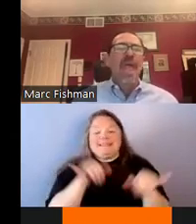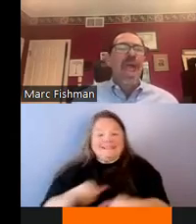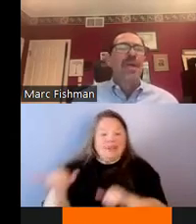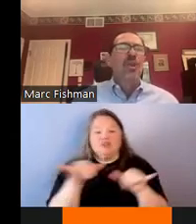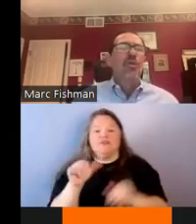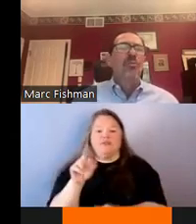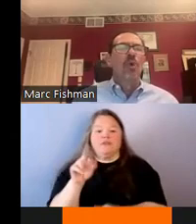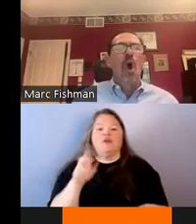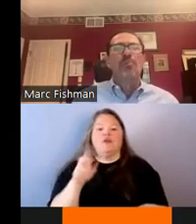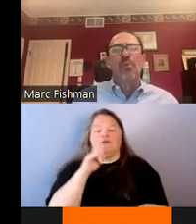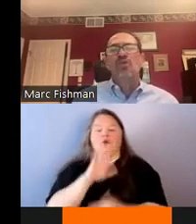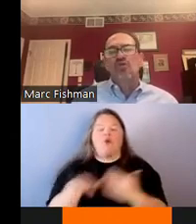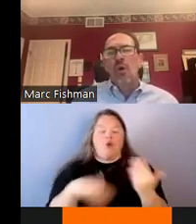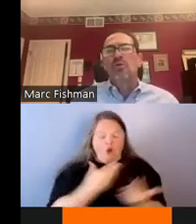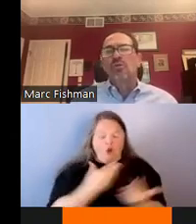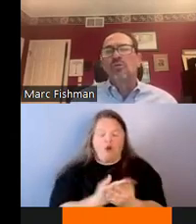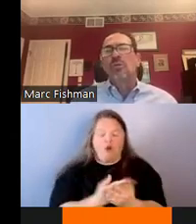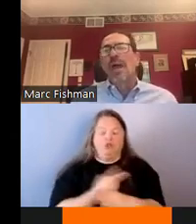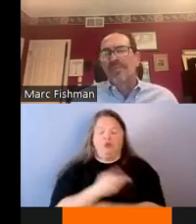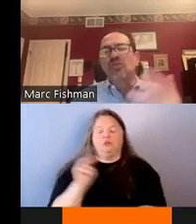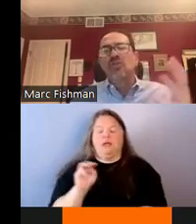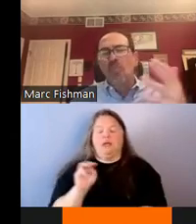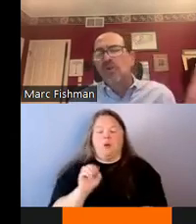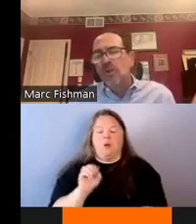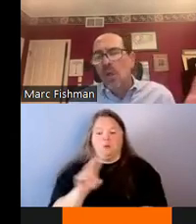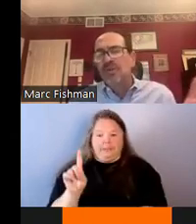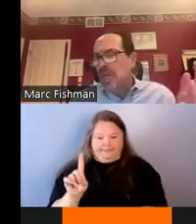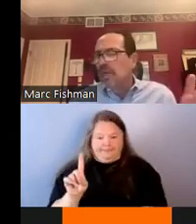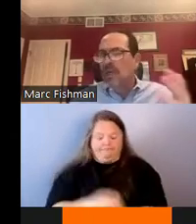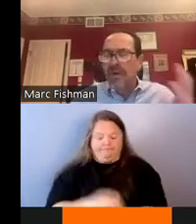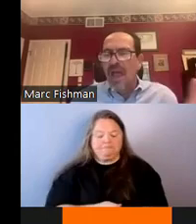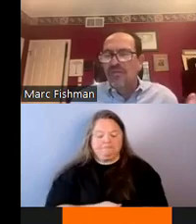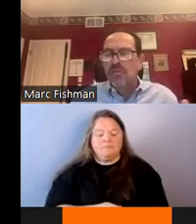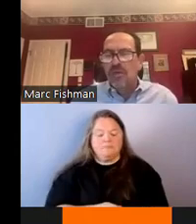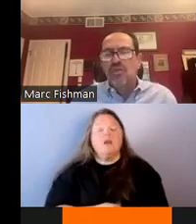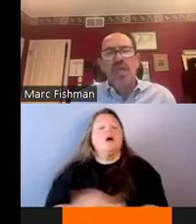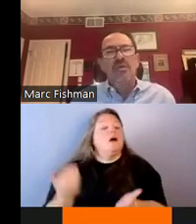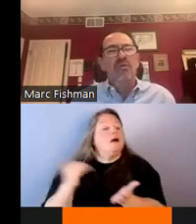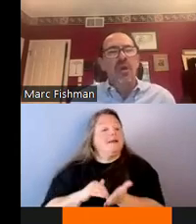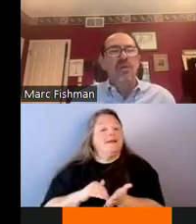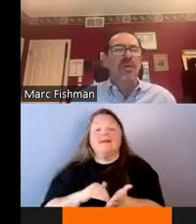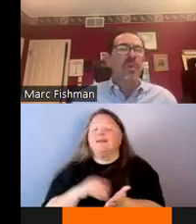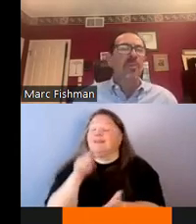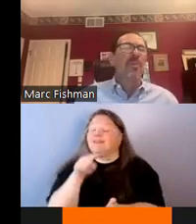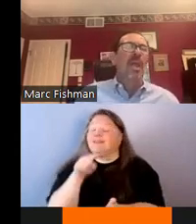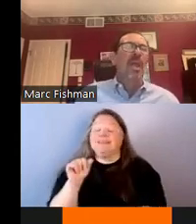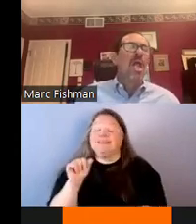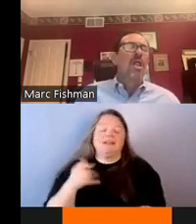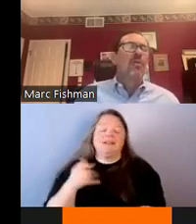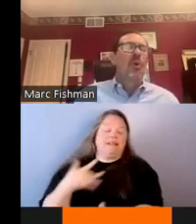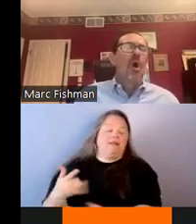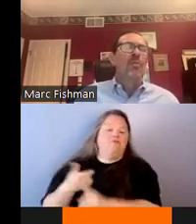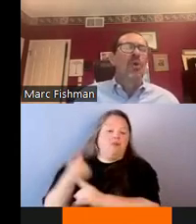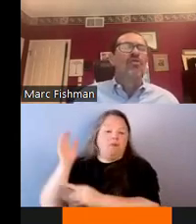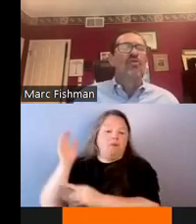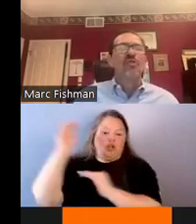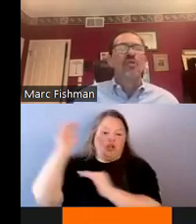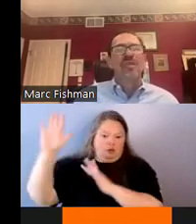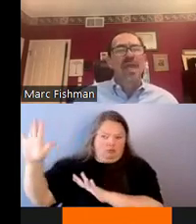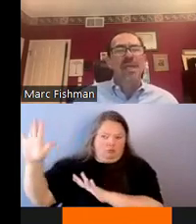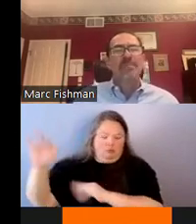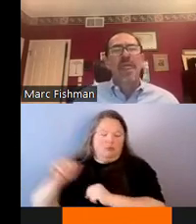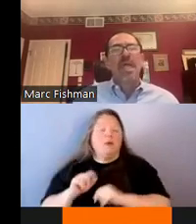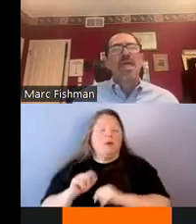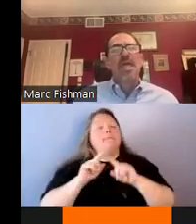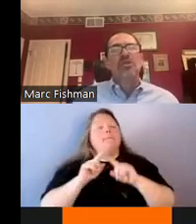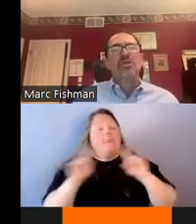everyone. And the broad brushstrokes, and this is more adult data, we don't have as much data for young people, but the broad brushstrokes